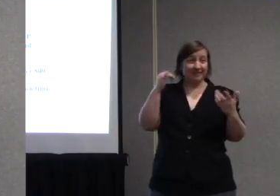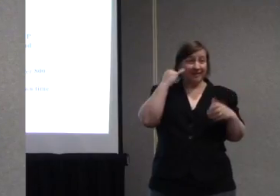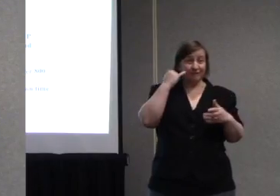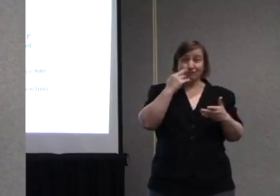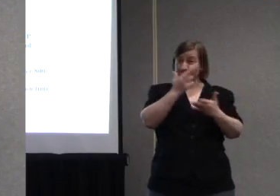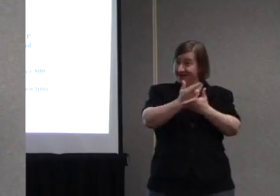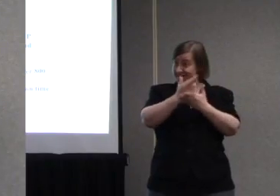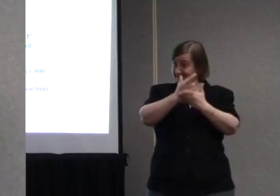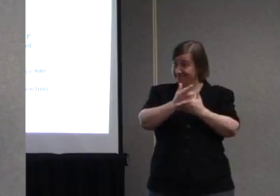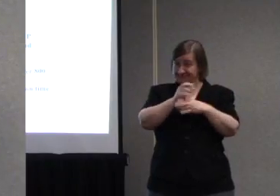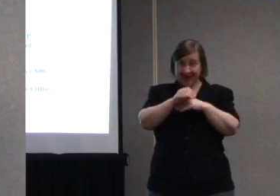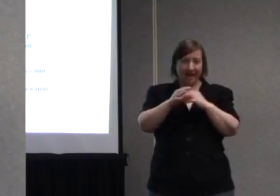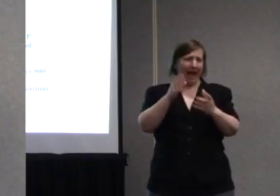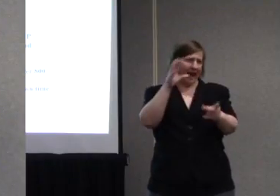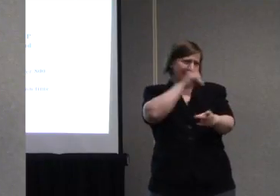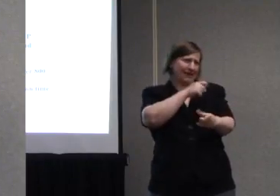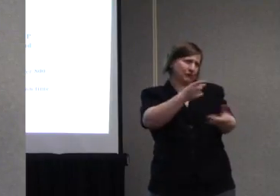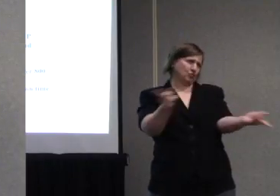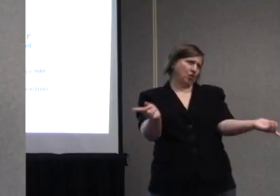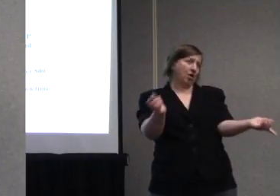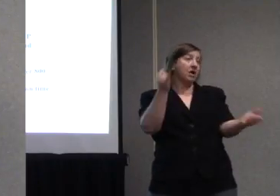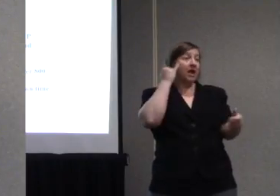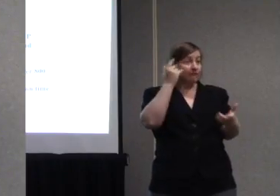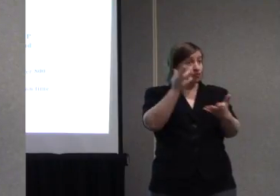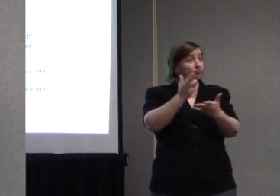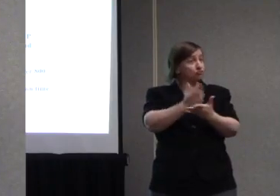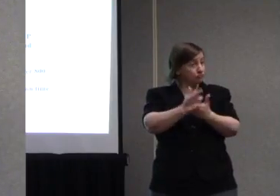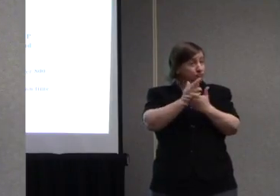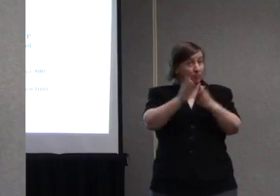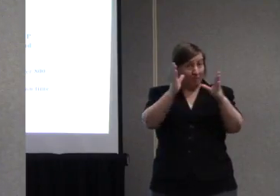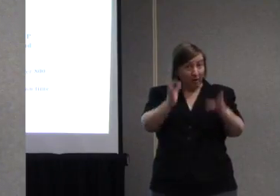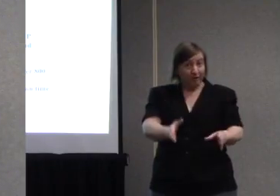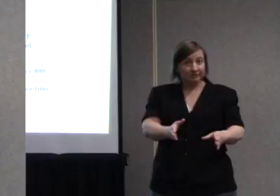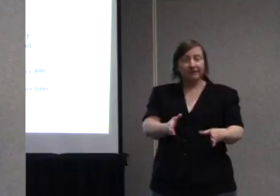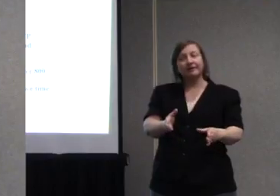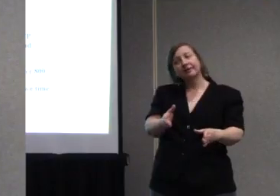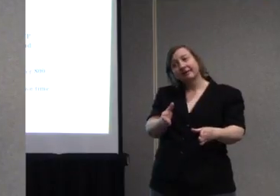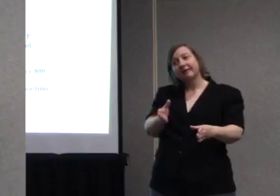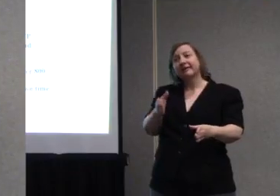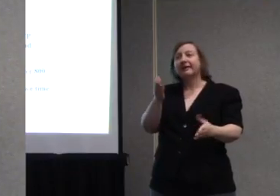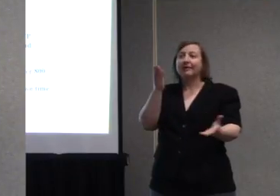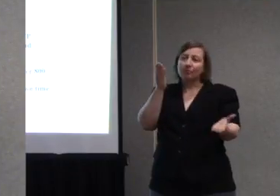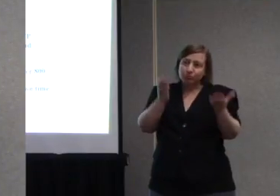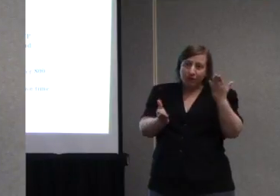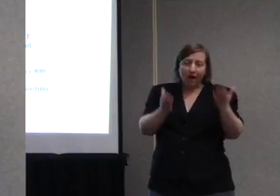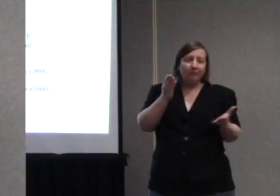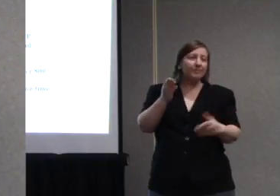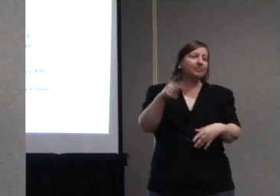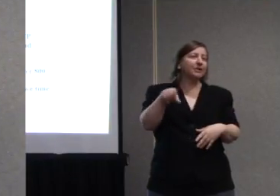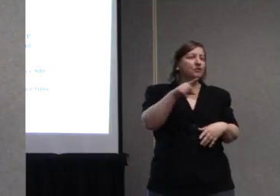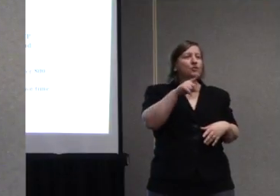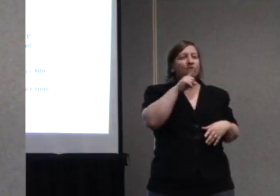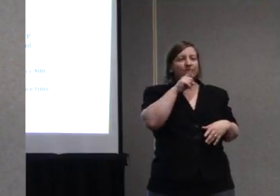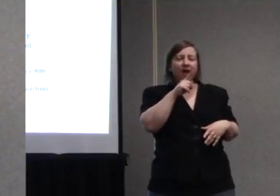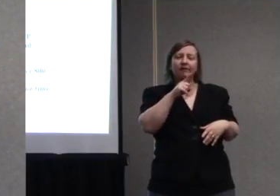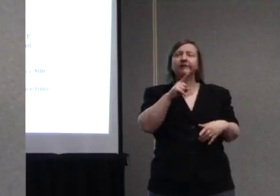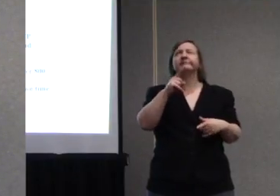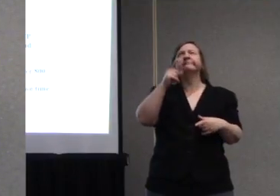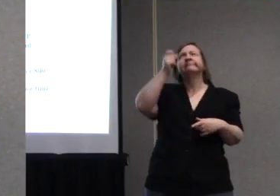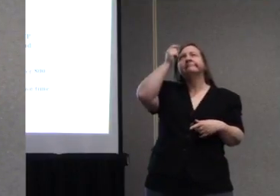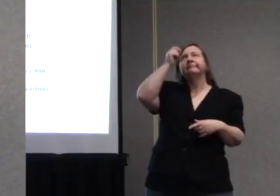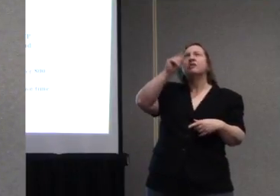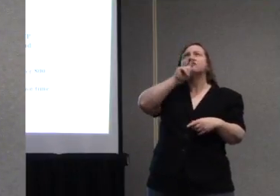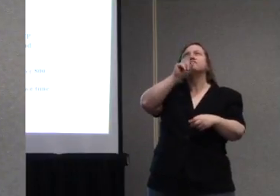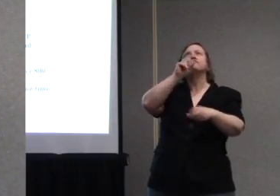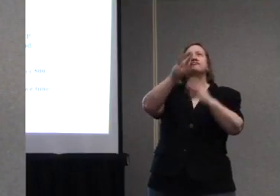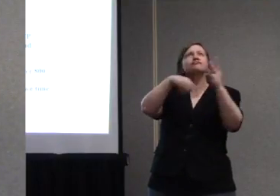a rehabilitation, I guess you are, if you're sitting in here. If you're a rehabilitation person, then you probably